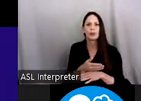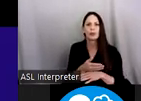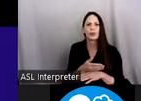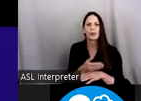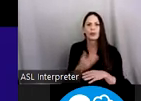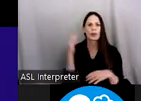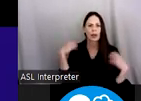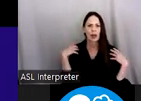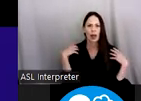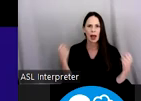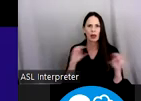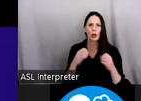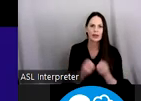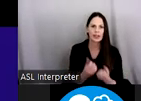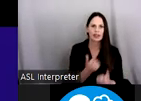disorder partners.